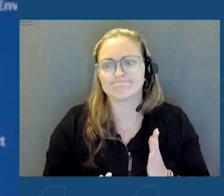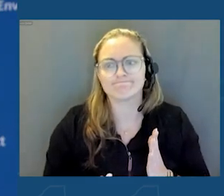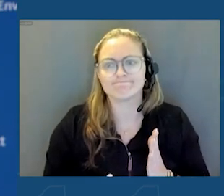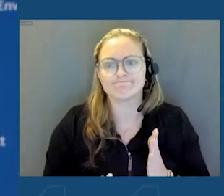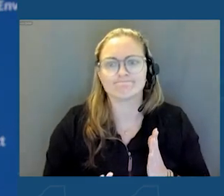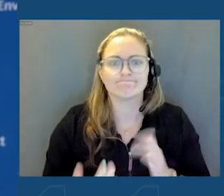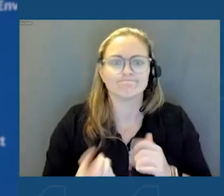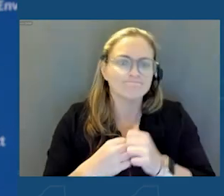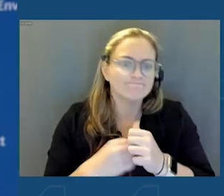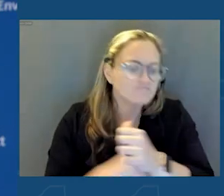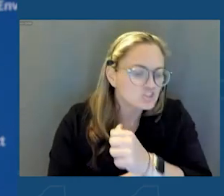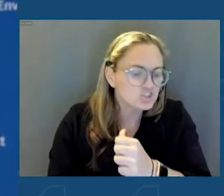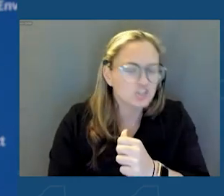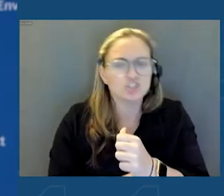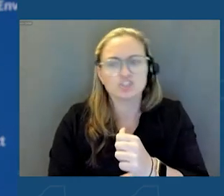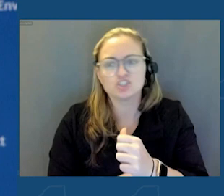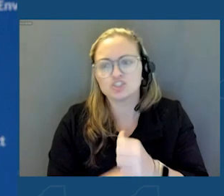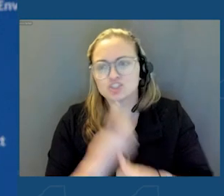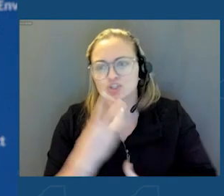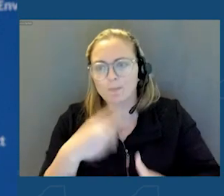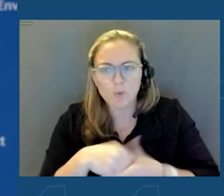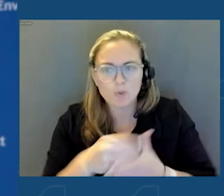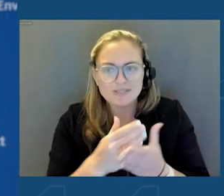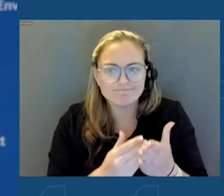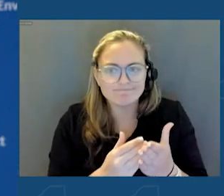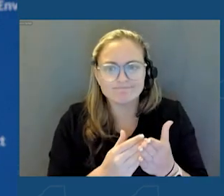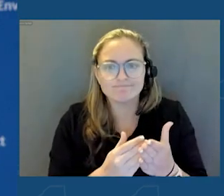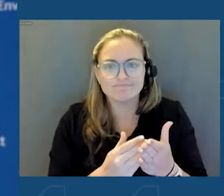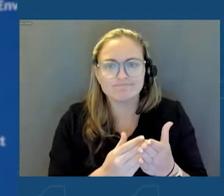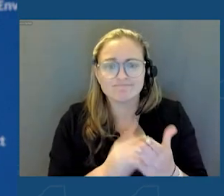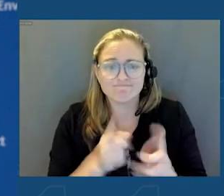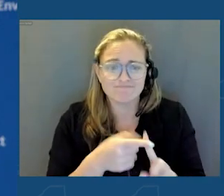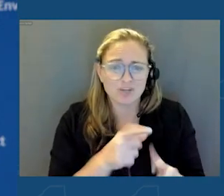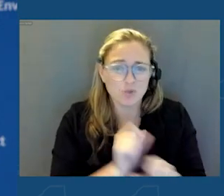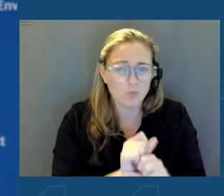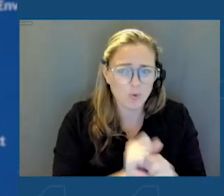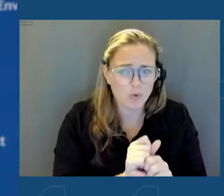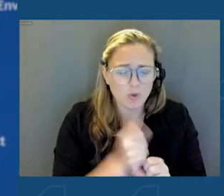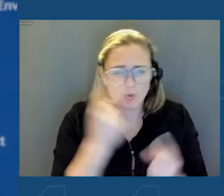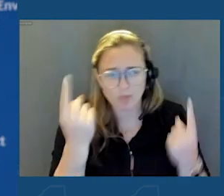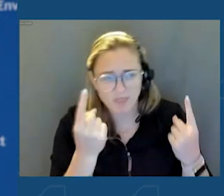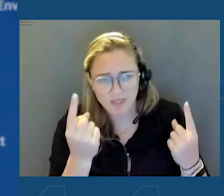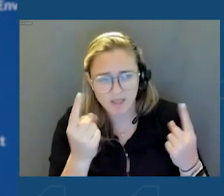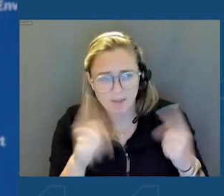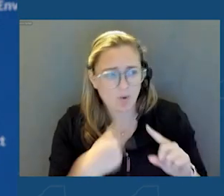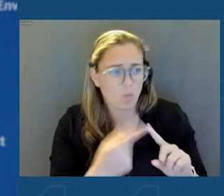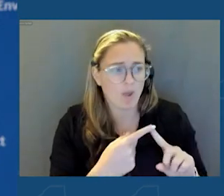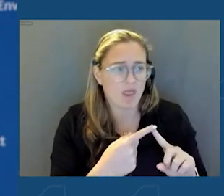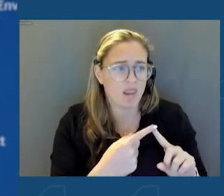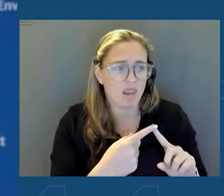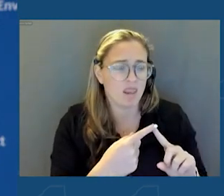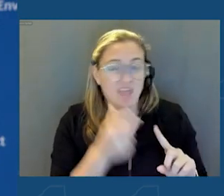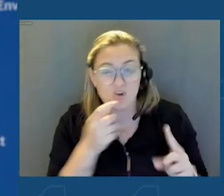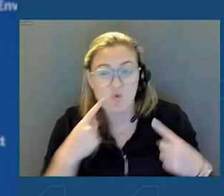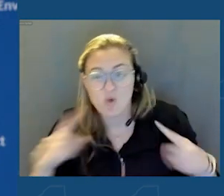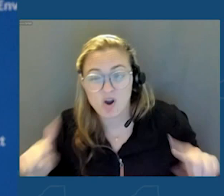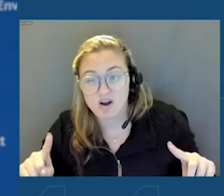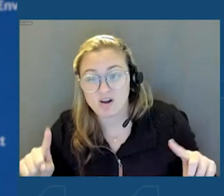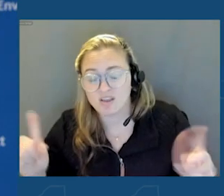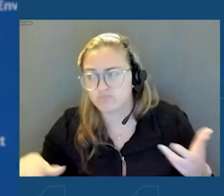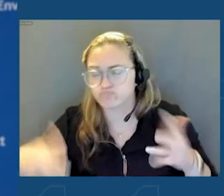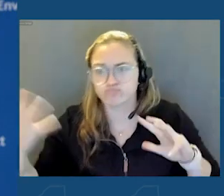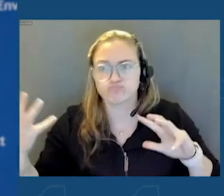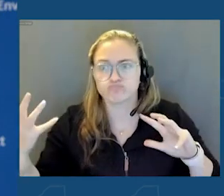infrastructure components that when they work, you don't think about them, but when they don't, it is cataclysmic. Go visit Mount